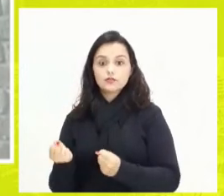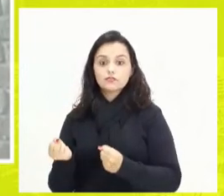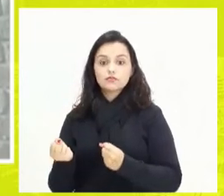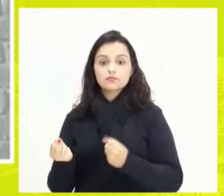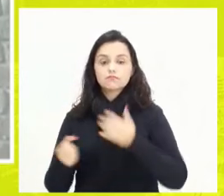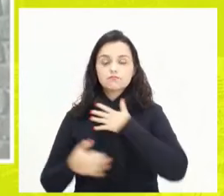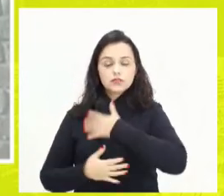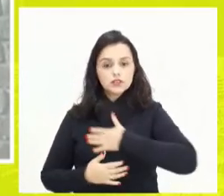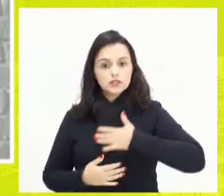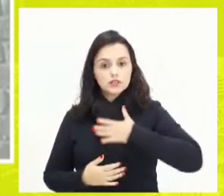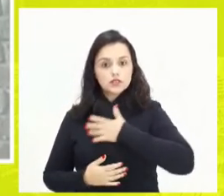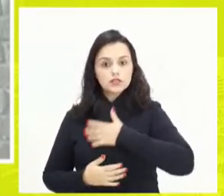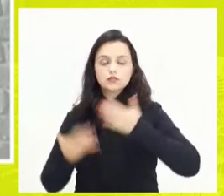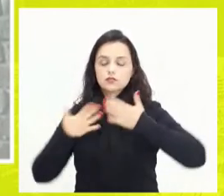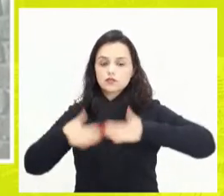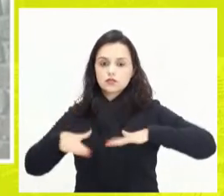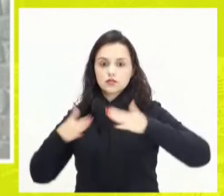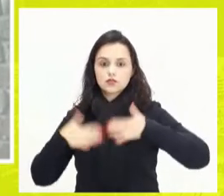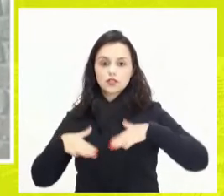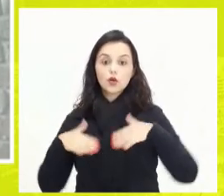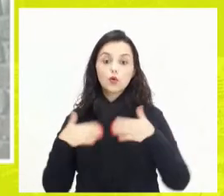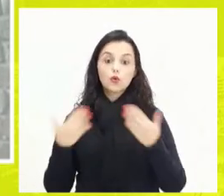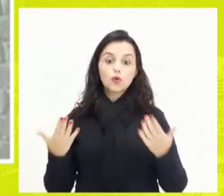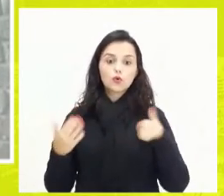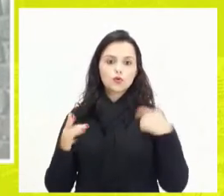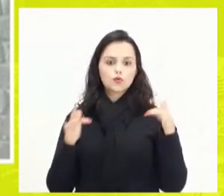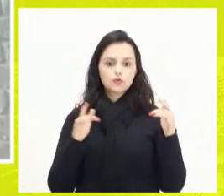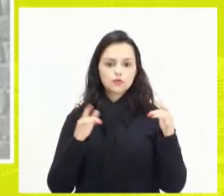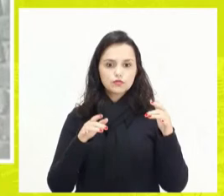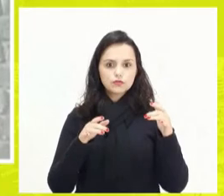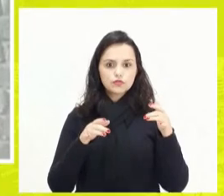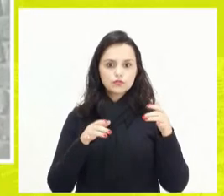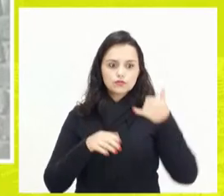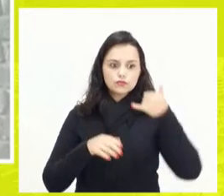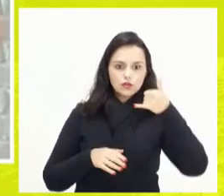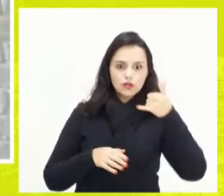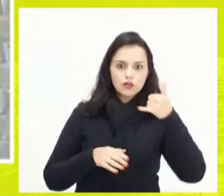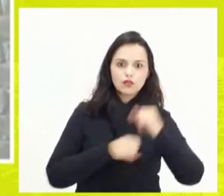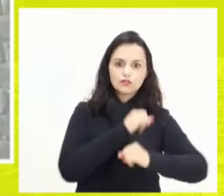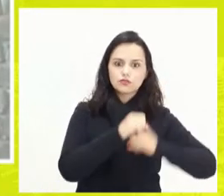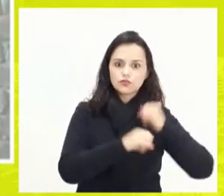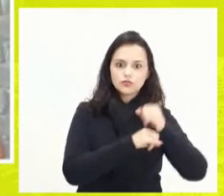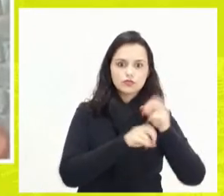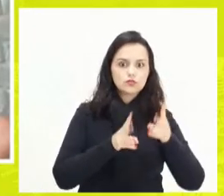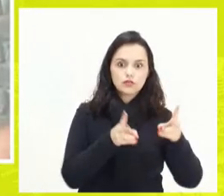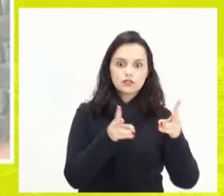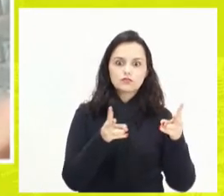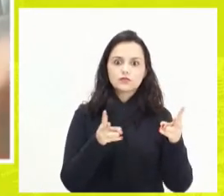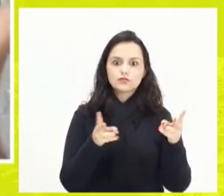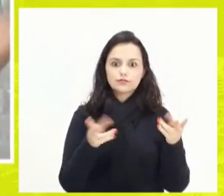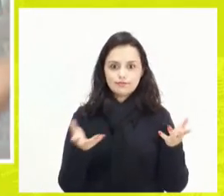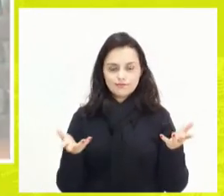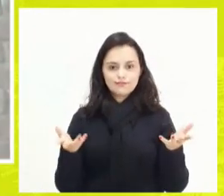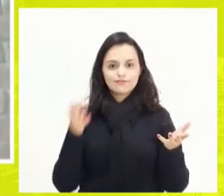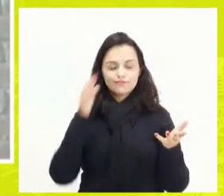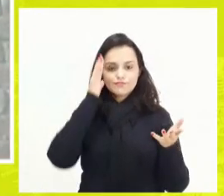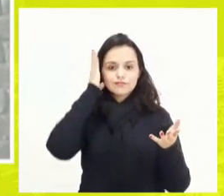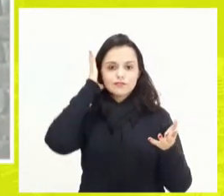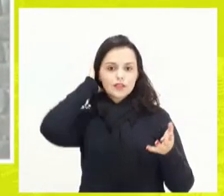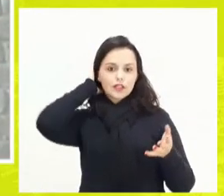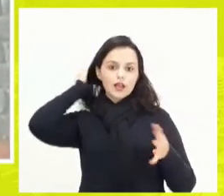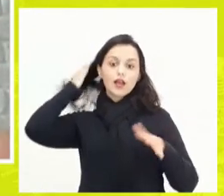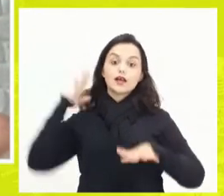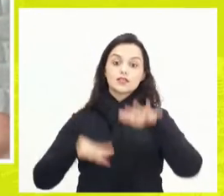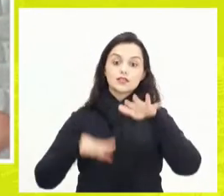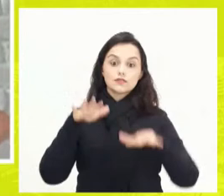joy or am i always connected to something tense this is something i listen to a lot people